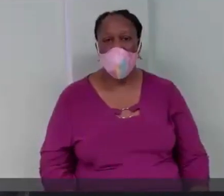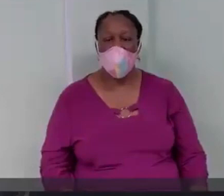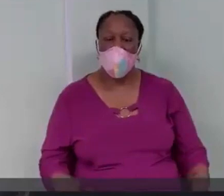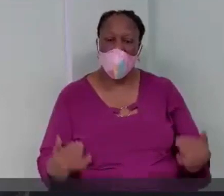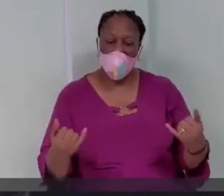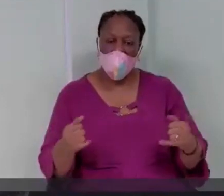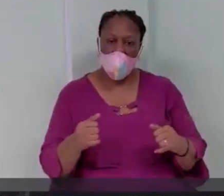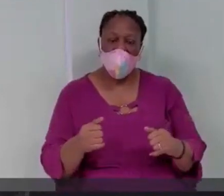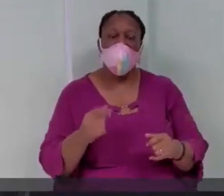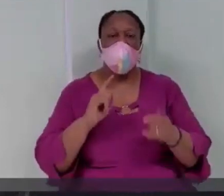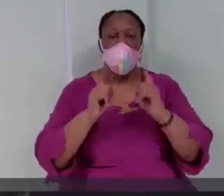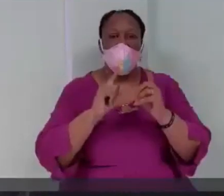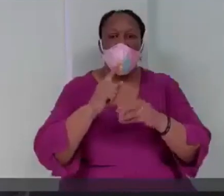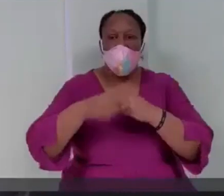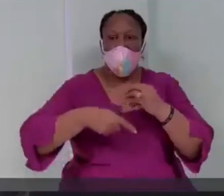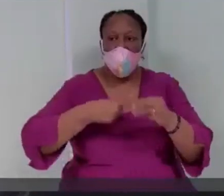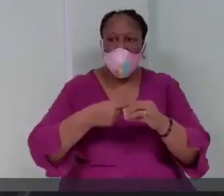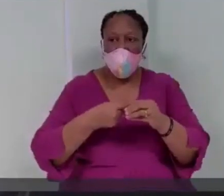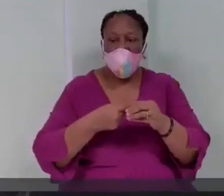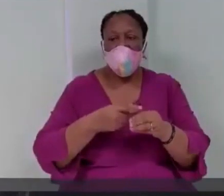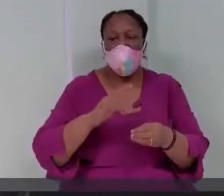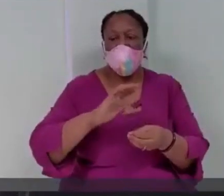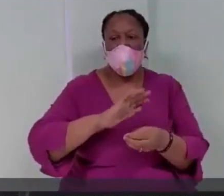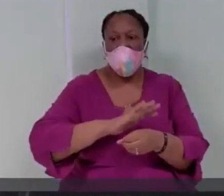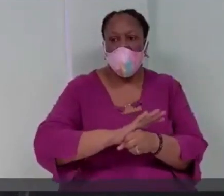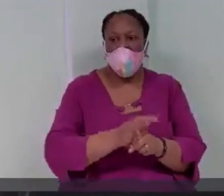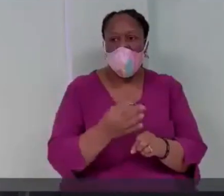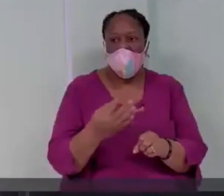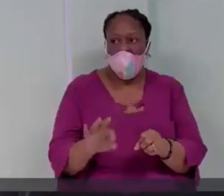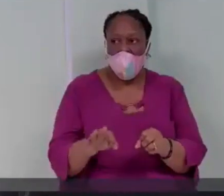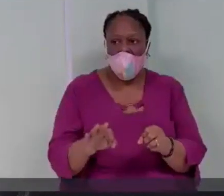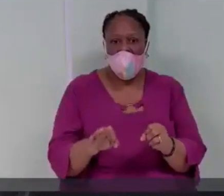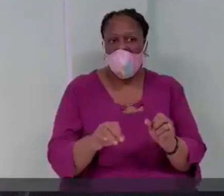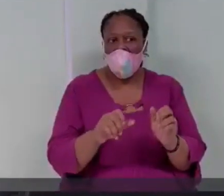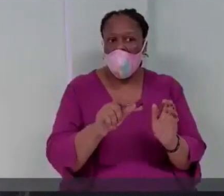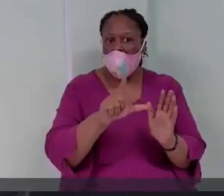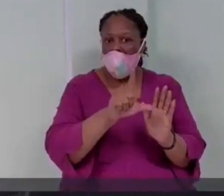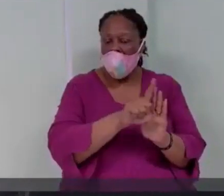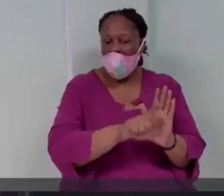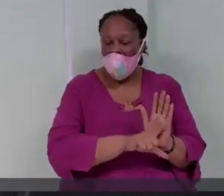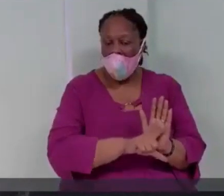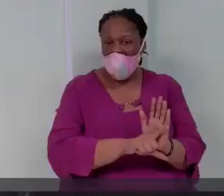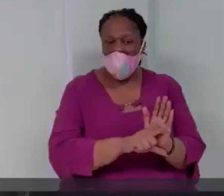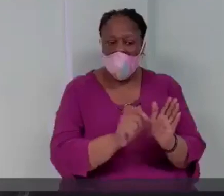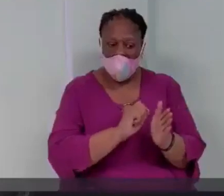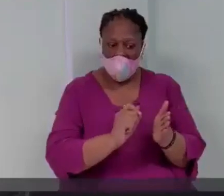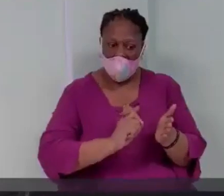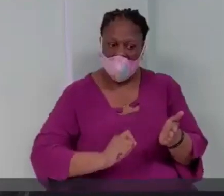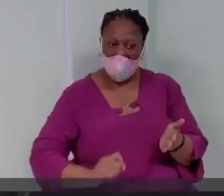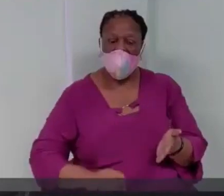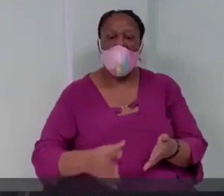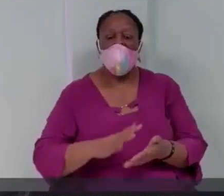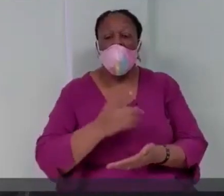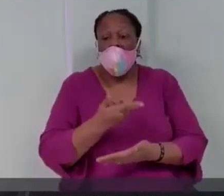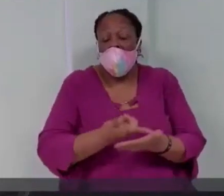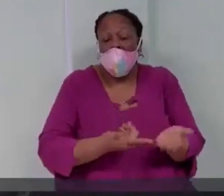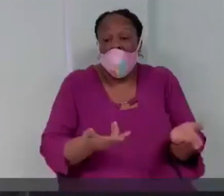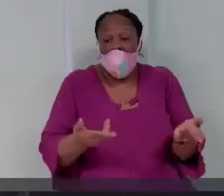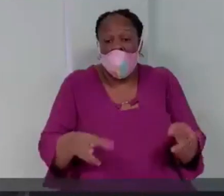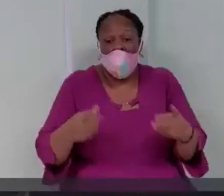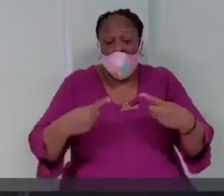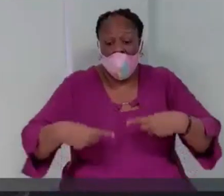will speak to you on the provisions of the COVID-19 Prevention and Control Act with respect to events,